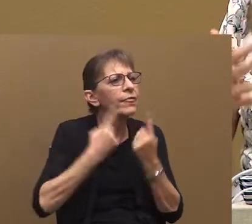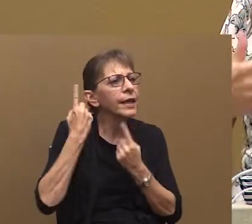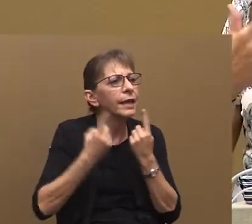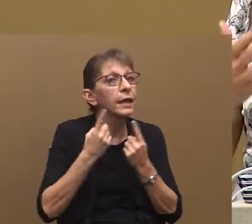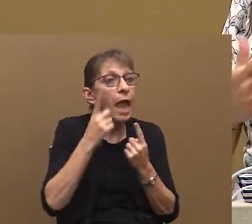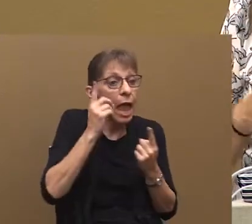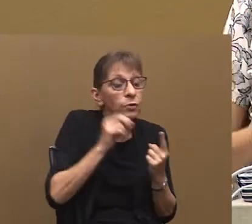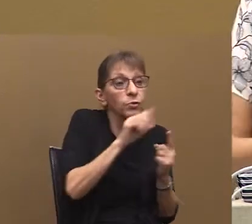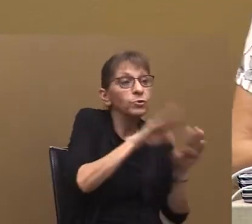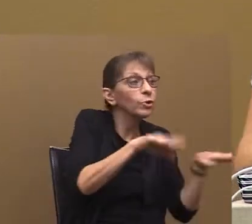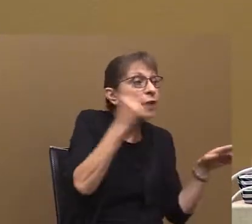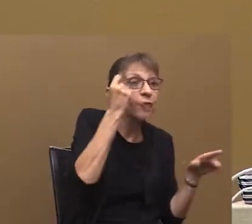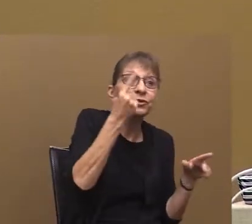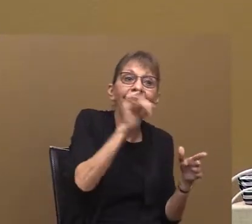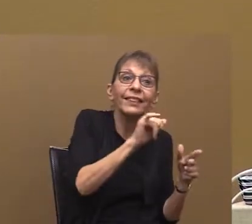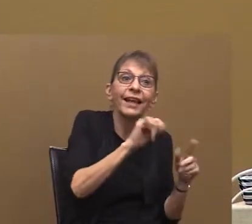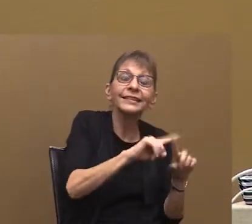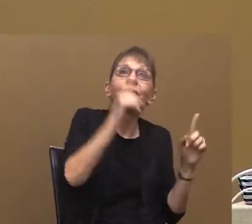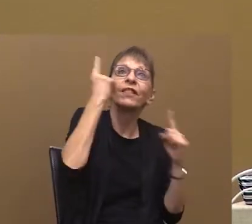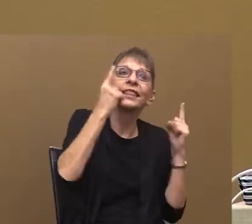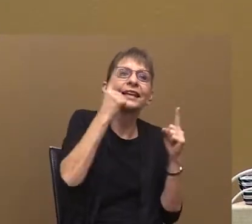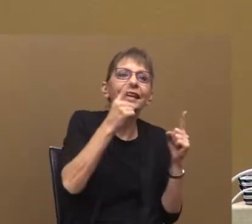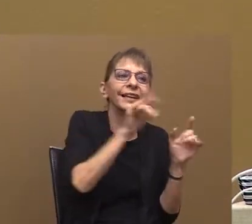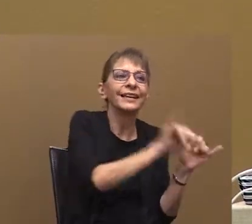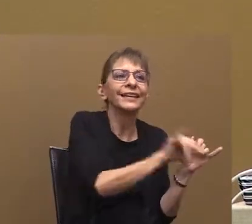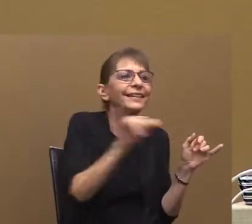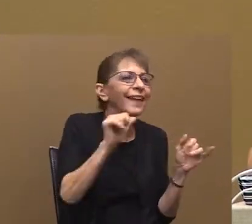the children understand that?